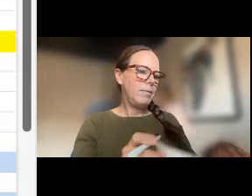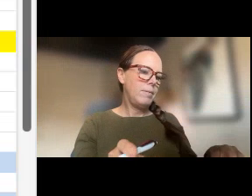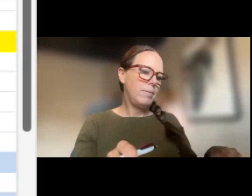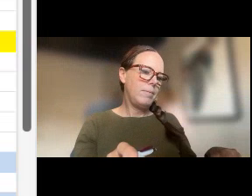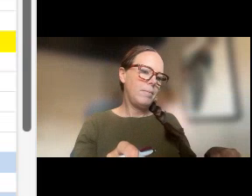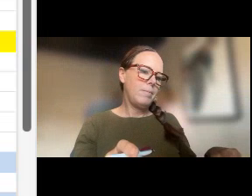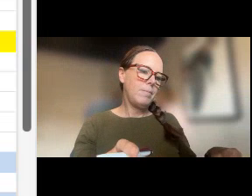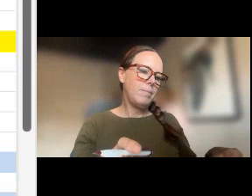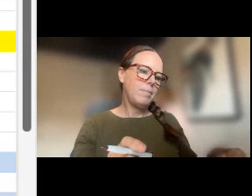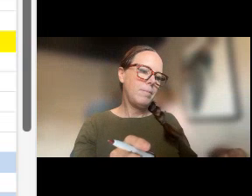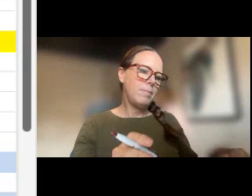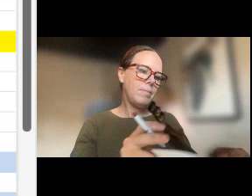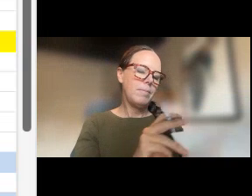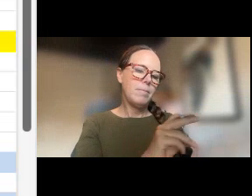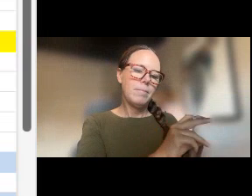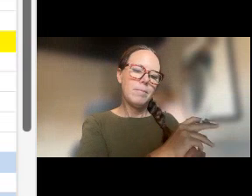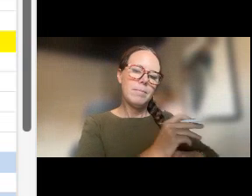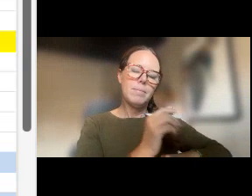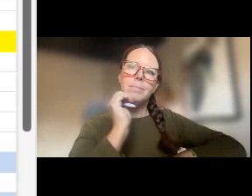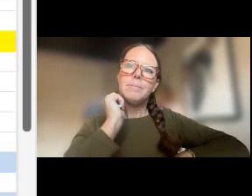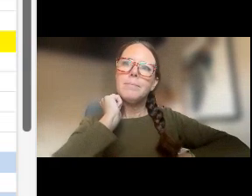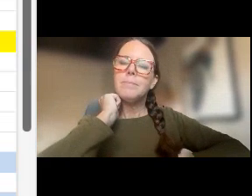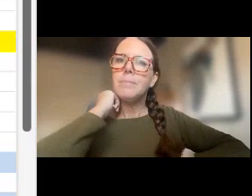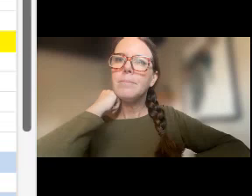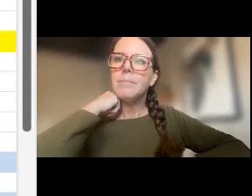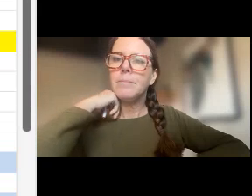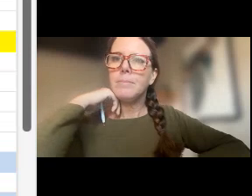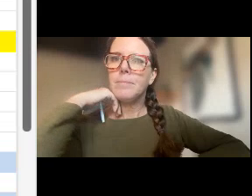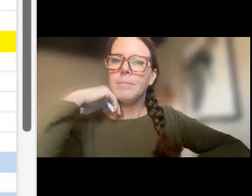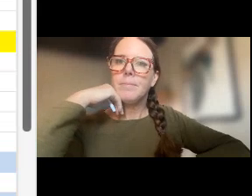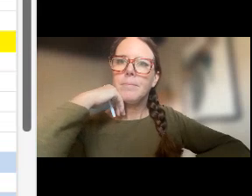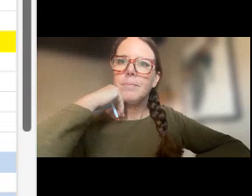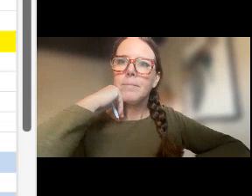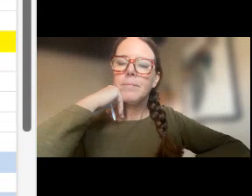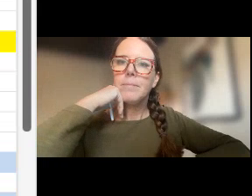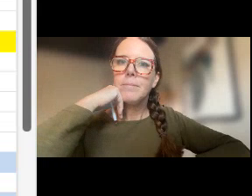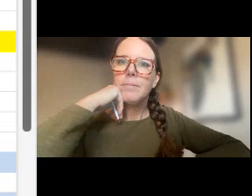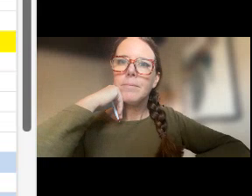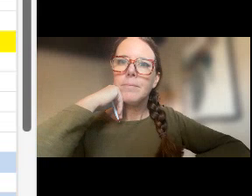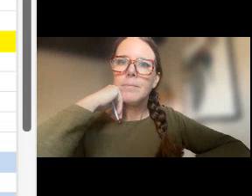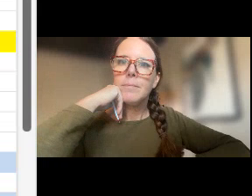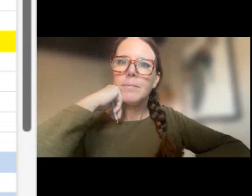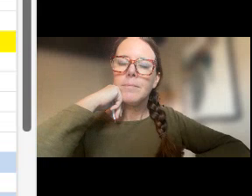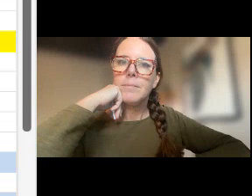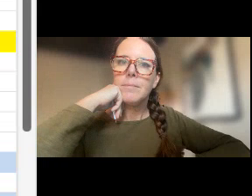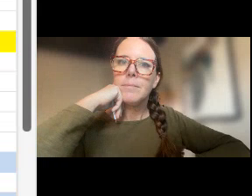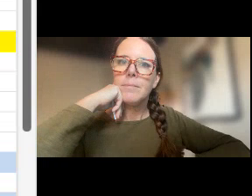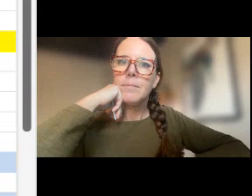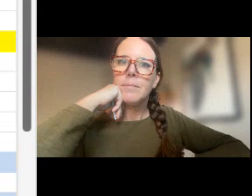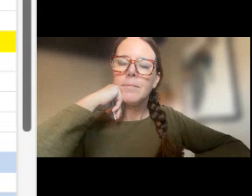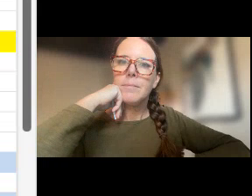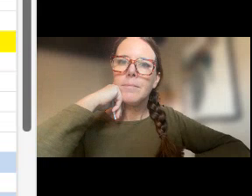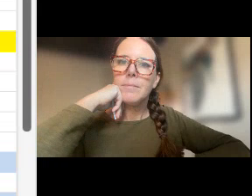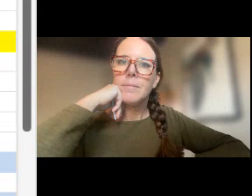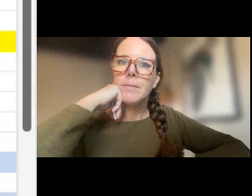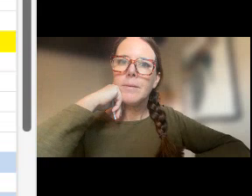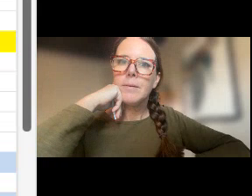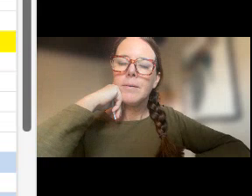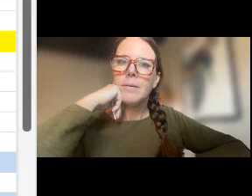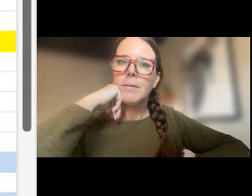And so the more discussion and information as part of the second round process, or need it